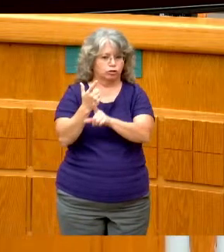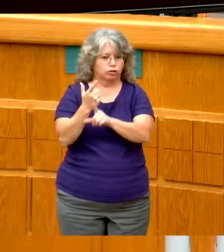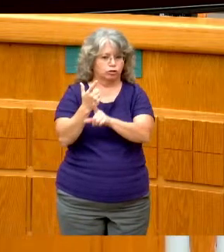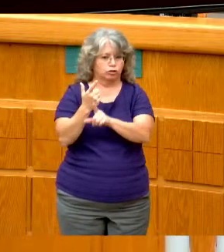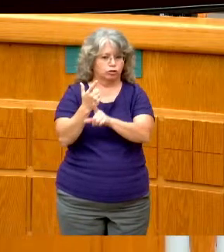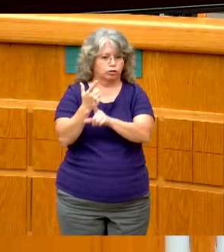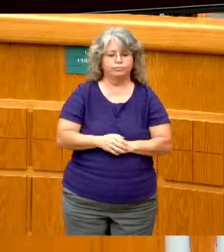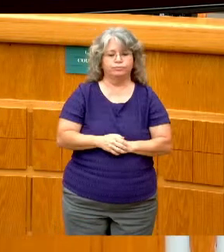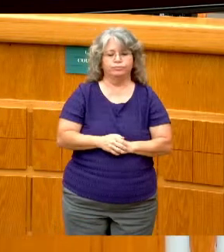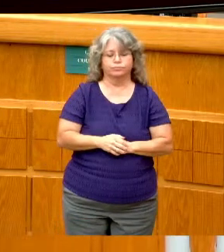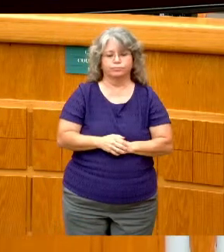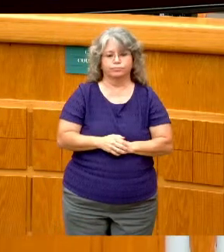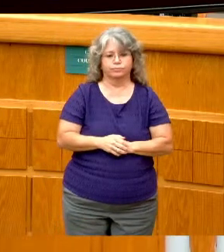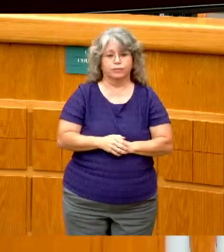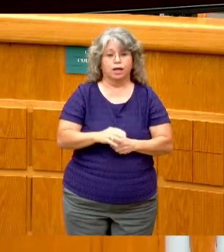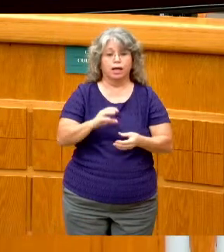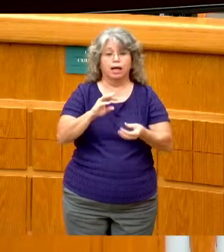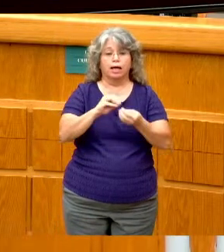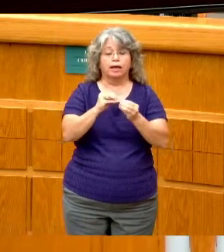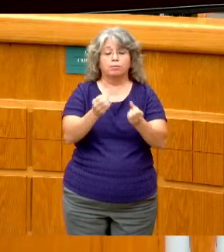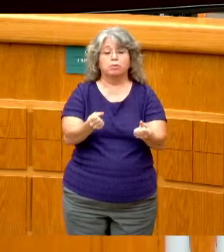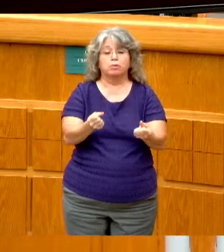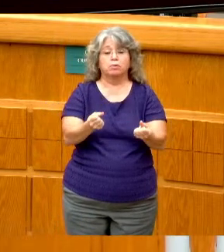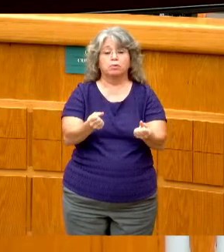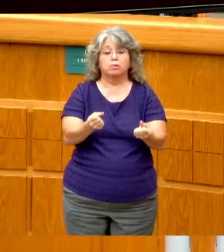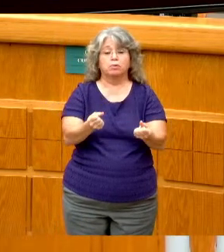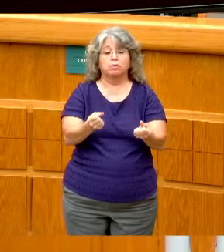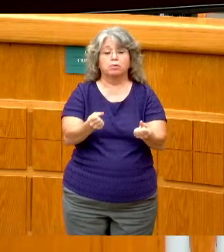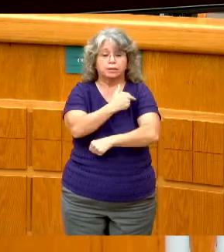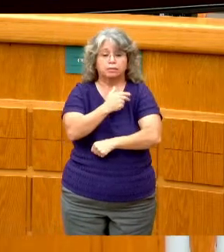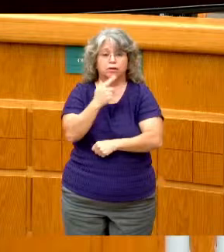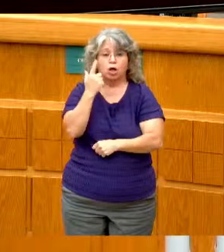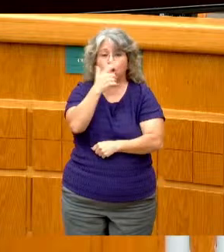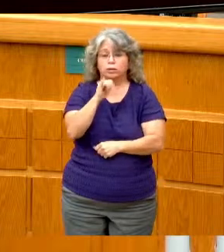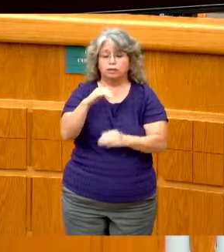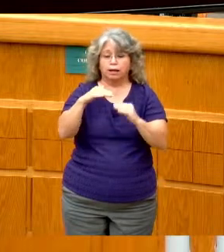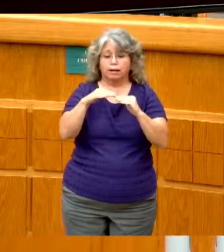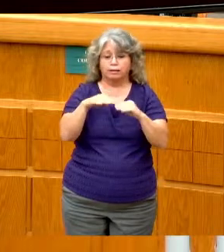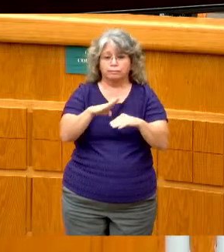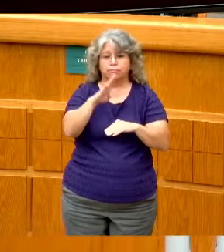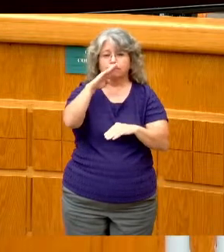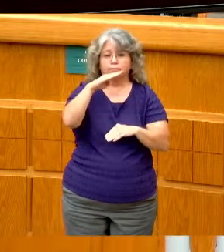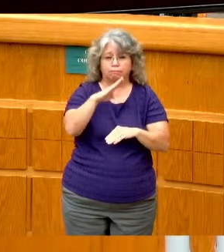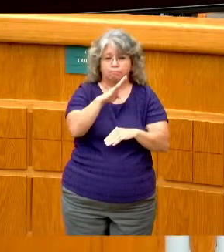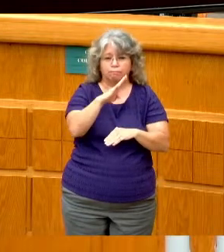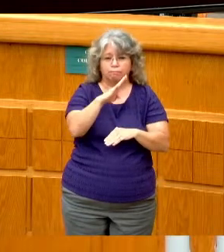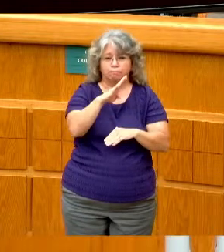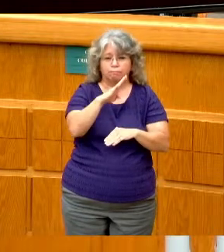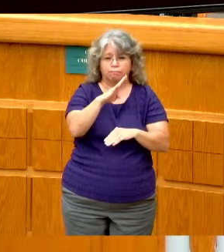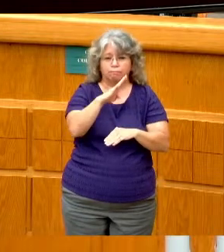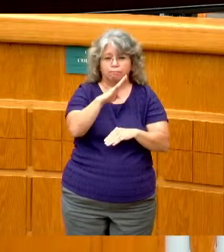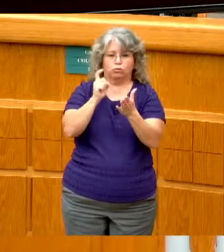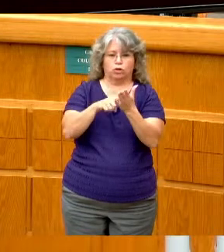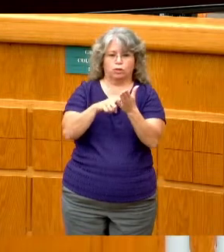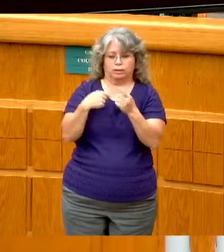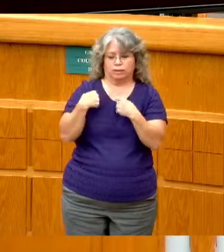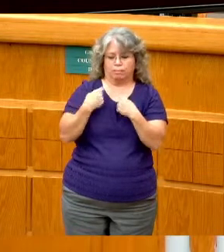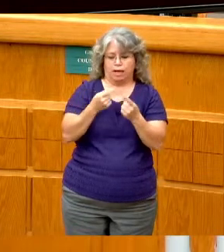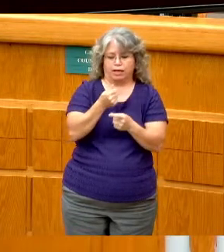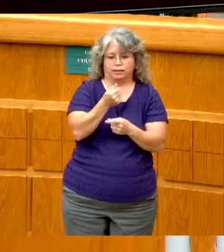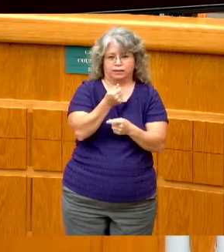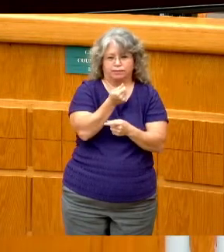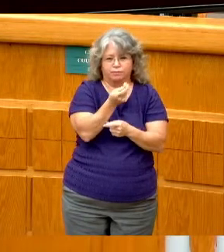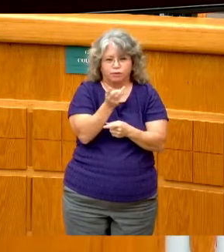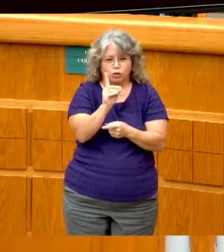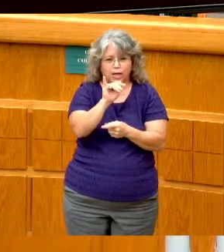The hospitalizations, if you look at it, it kind of looks like it's kind of gone up, kind of gone down. But if you look at the last few days,